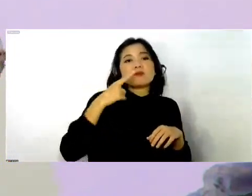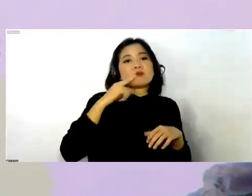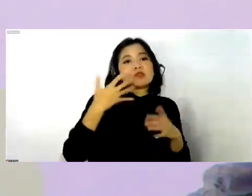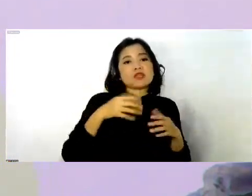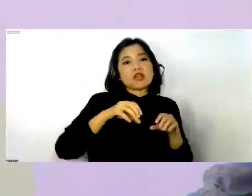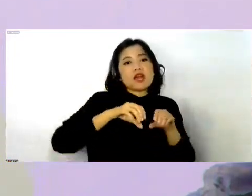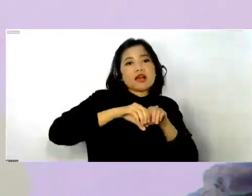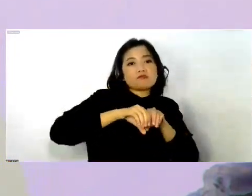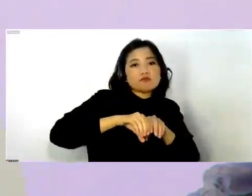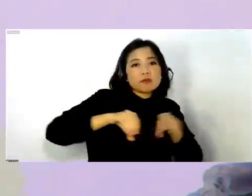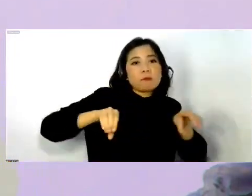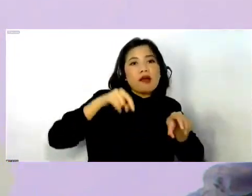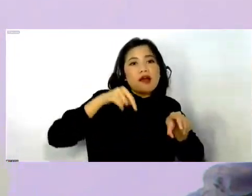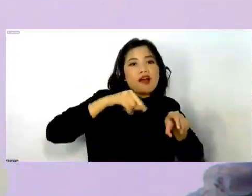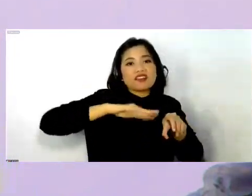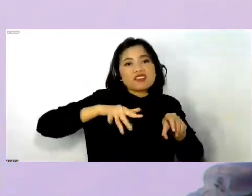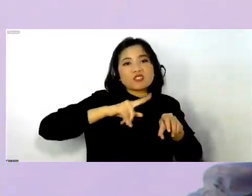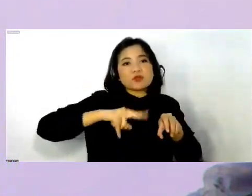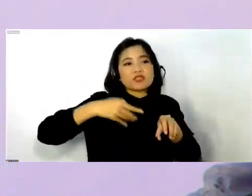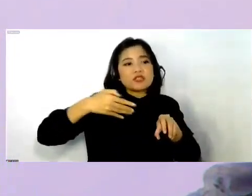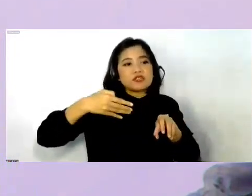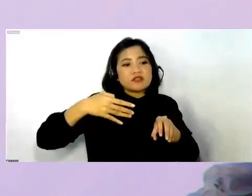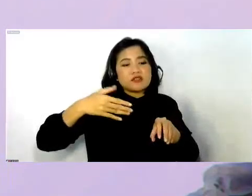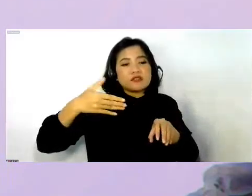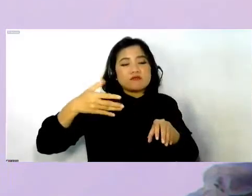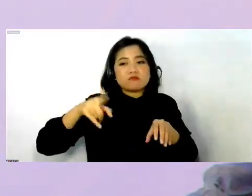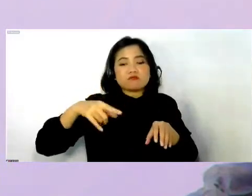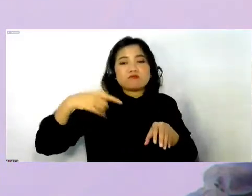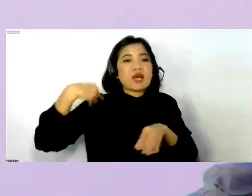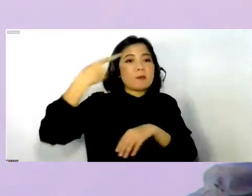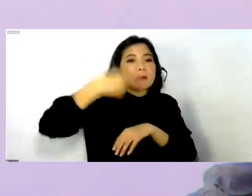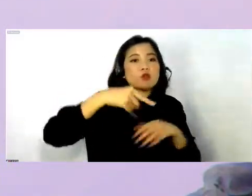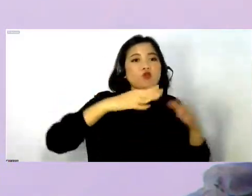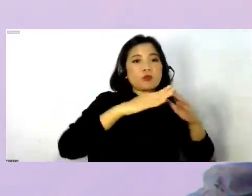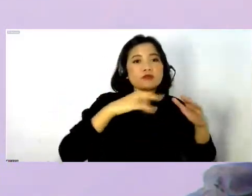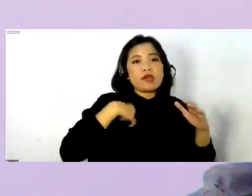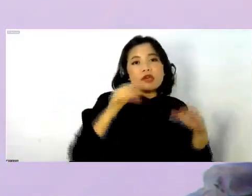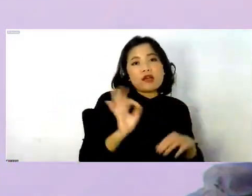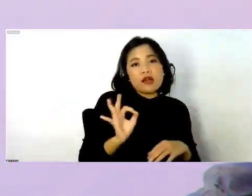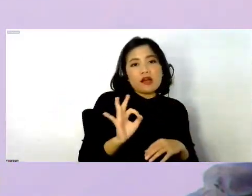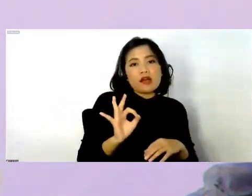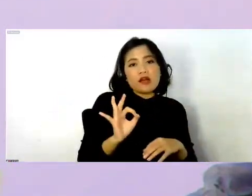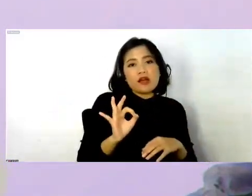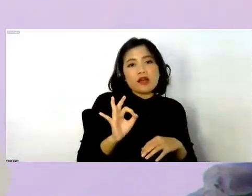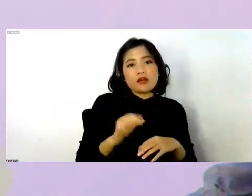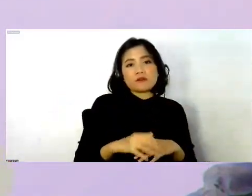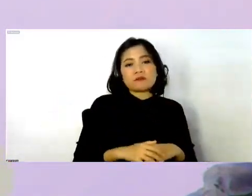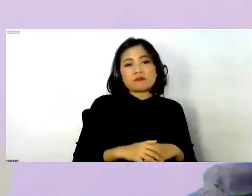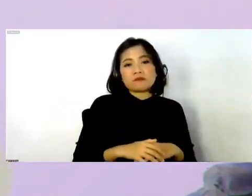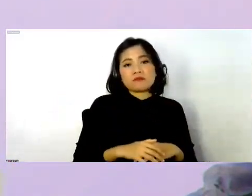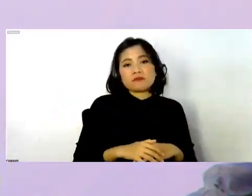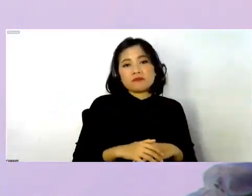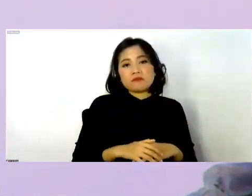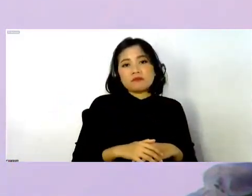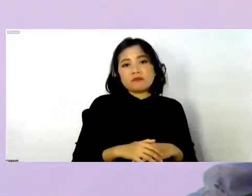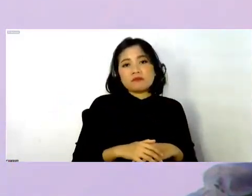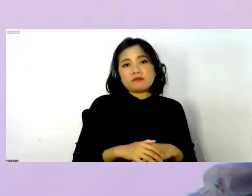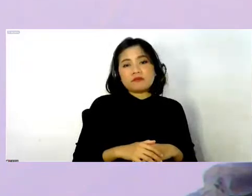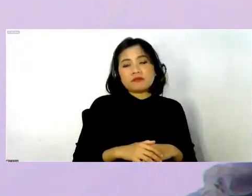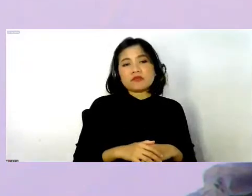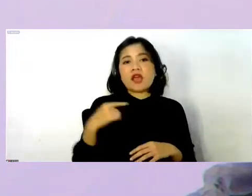they are still stubborn to say that my sector or my field is the most important. So how to combine